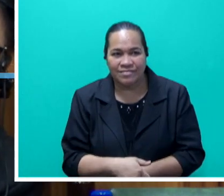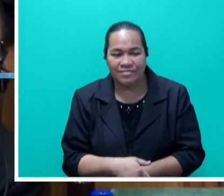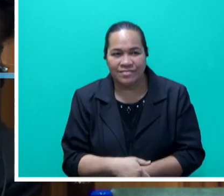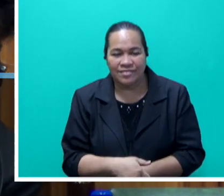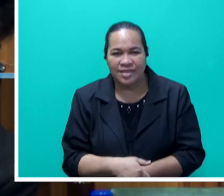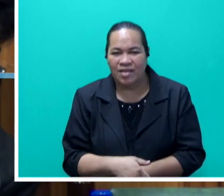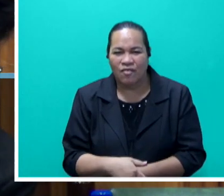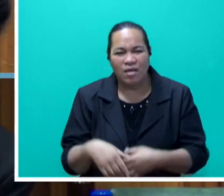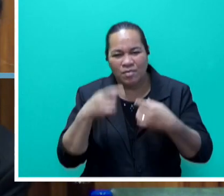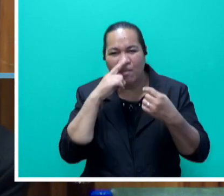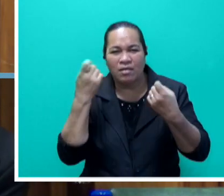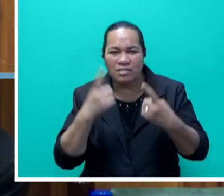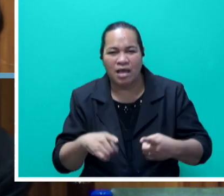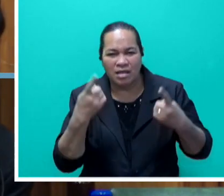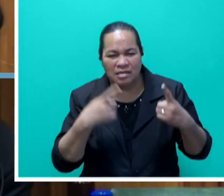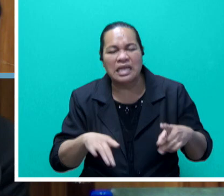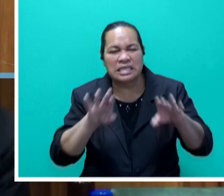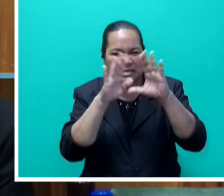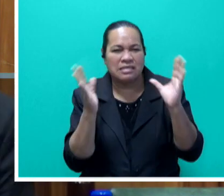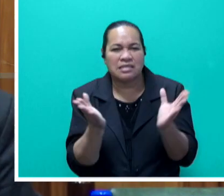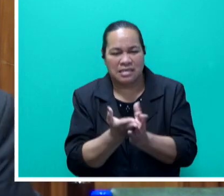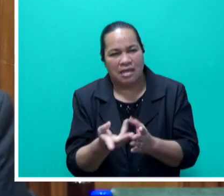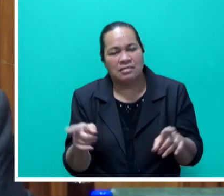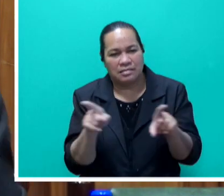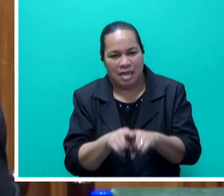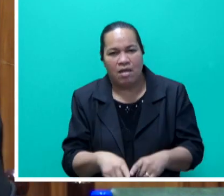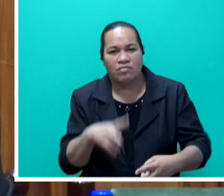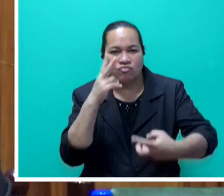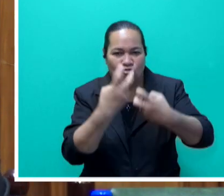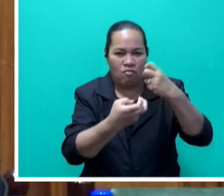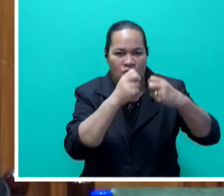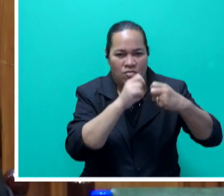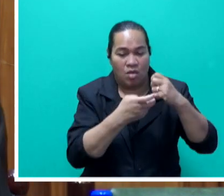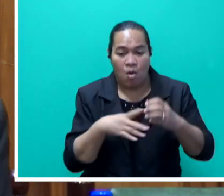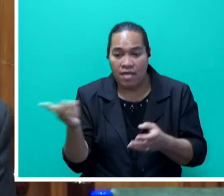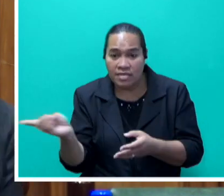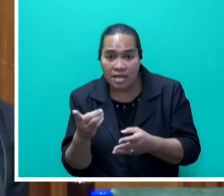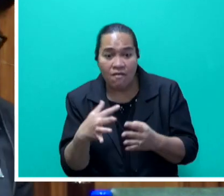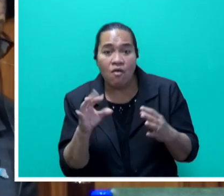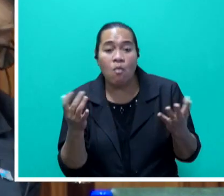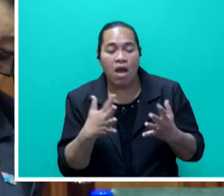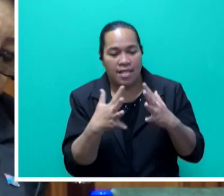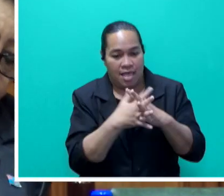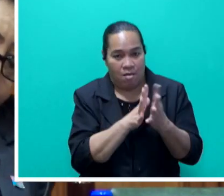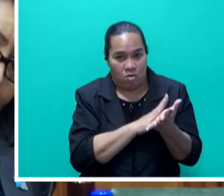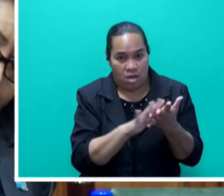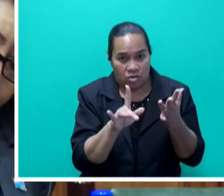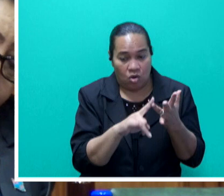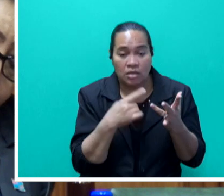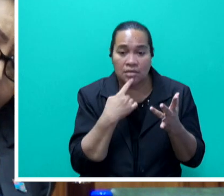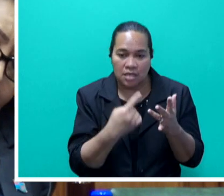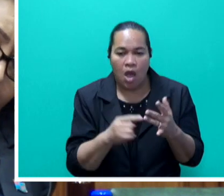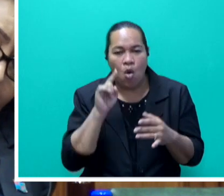fatalities are actually a global phenomenon, and it's based on some data from WHO.